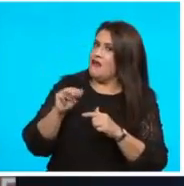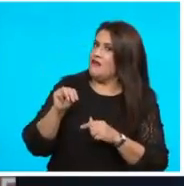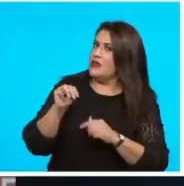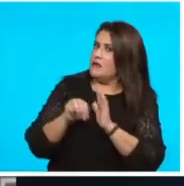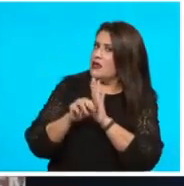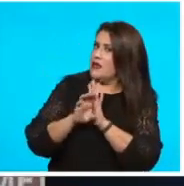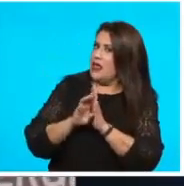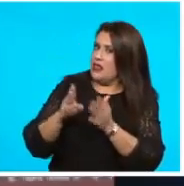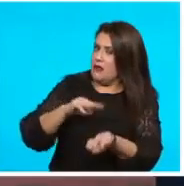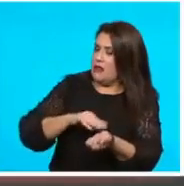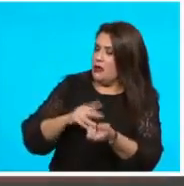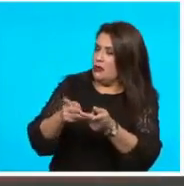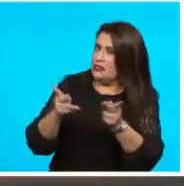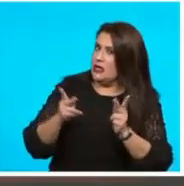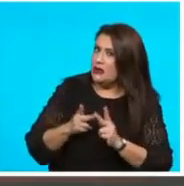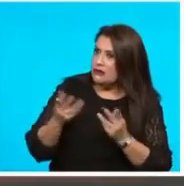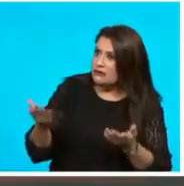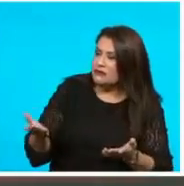Christian.